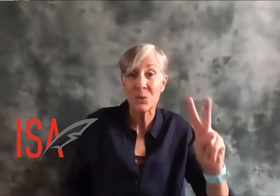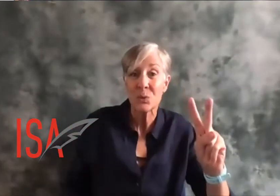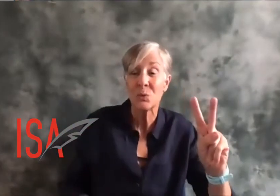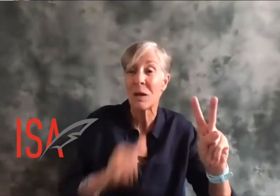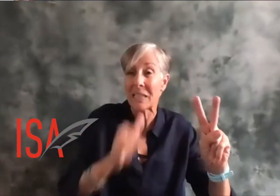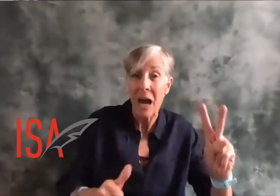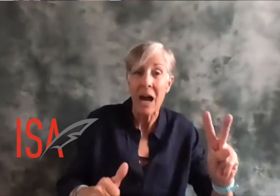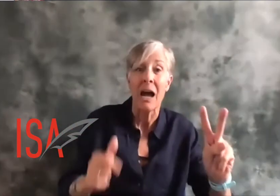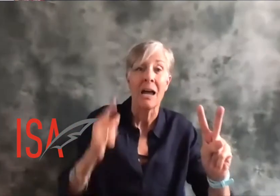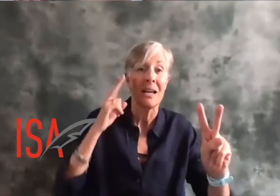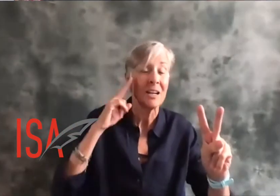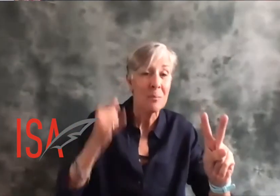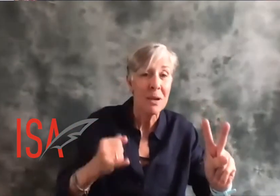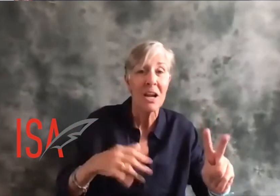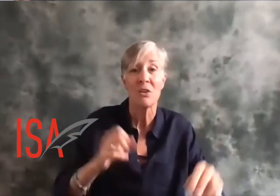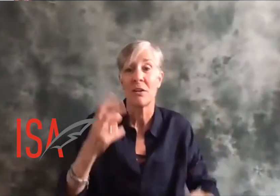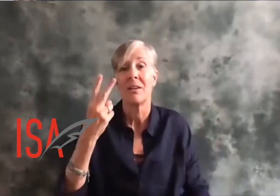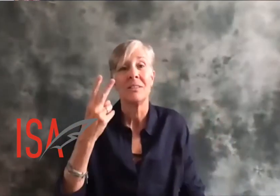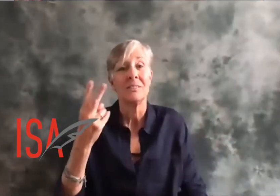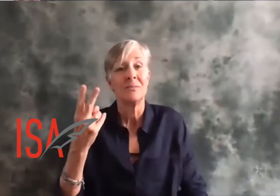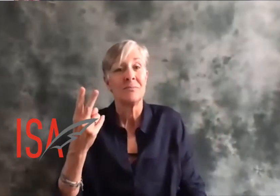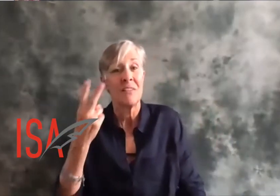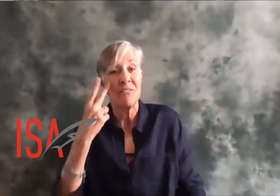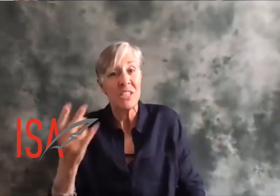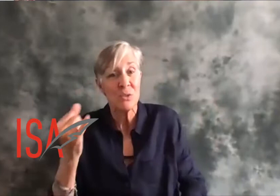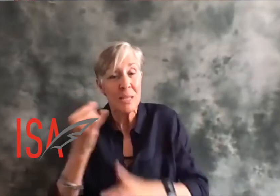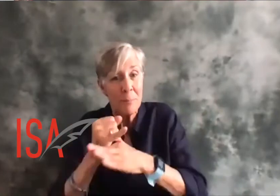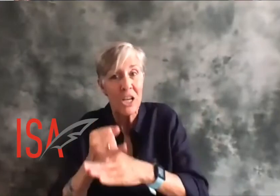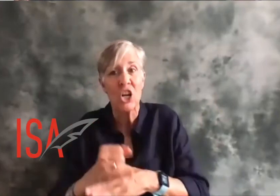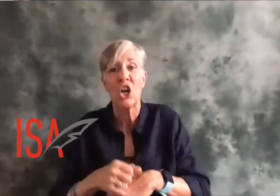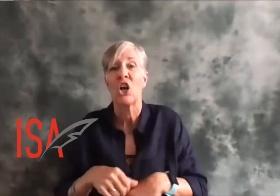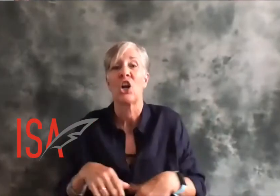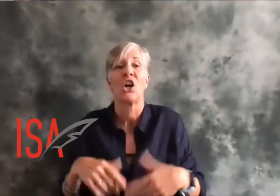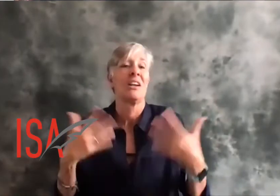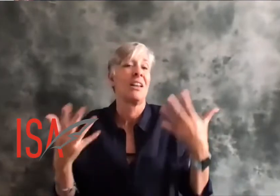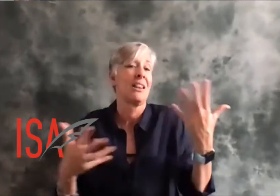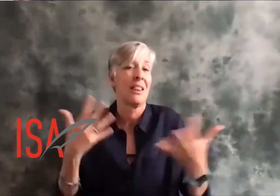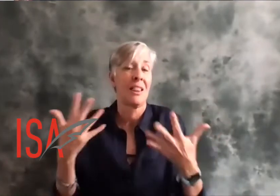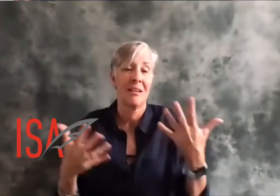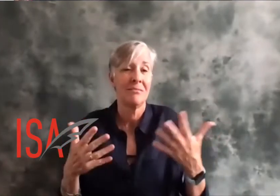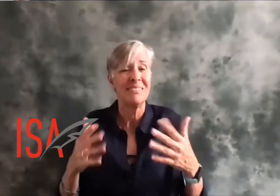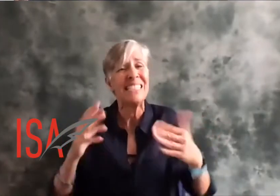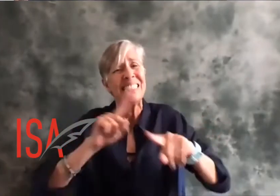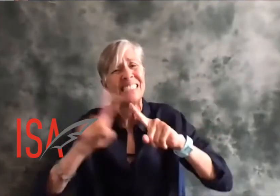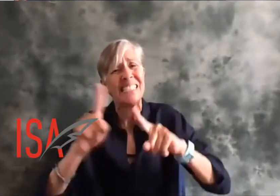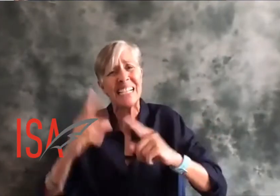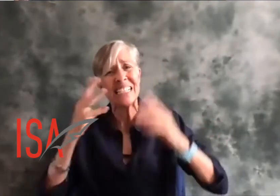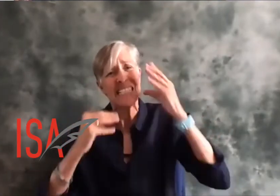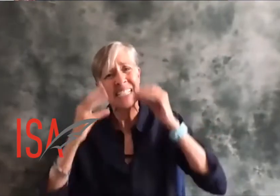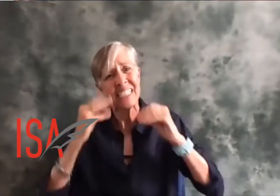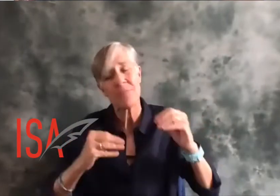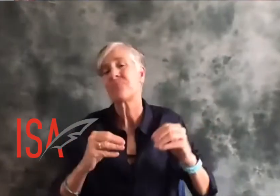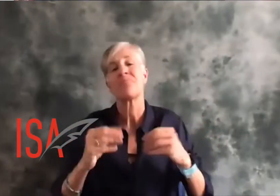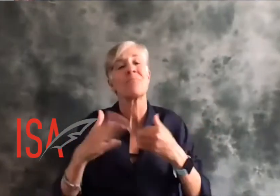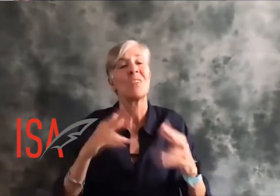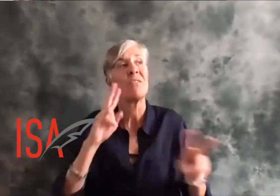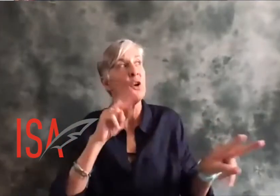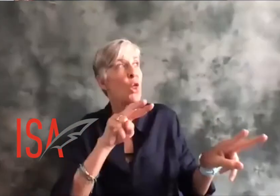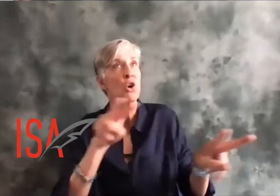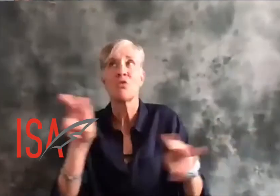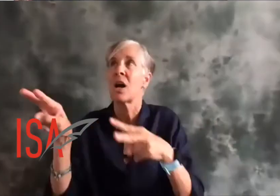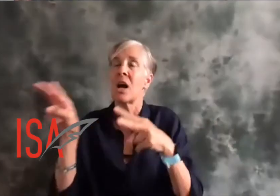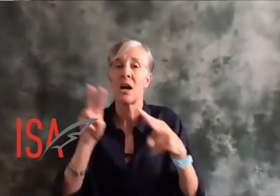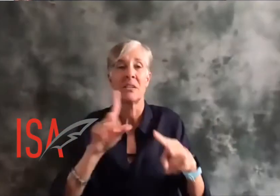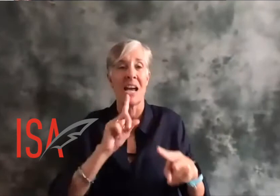not, or somebody who's visually impaired and you don't know what that experience is. So just Remember that even if we look around our